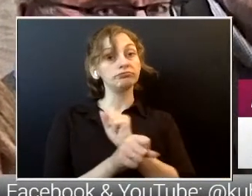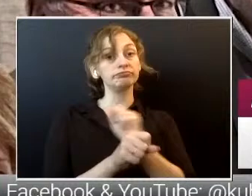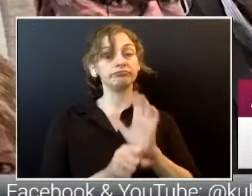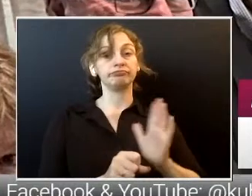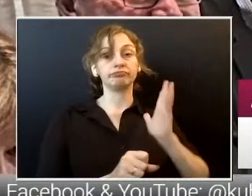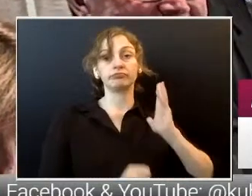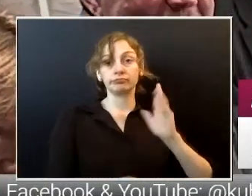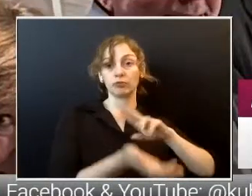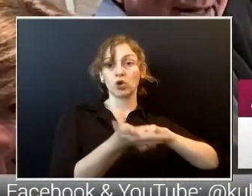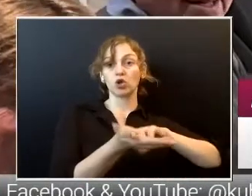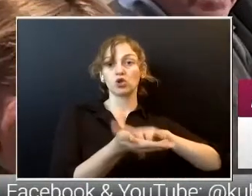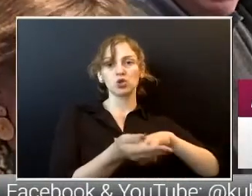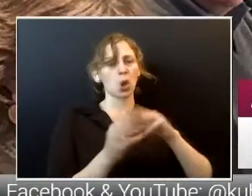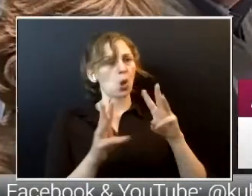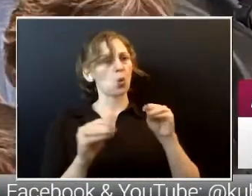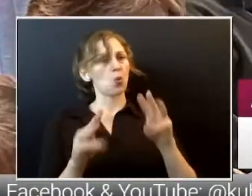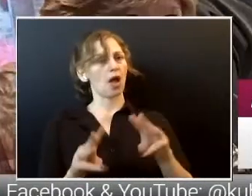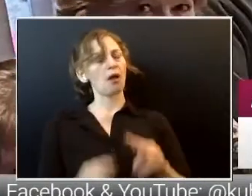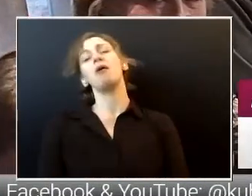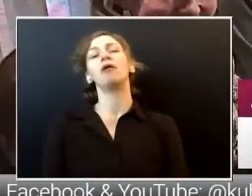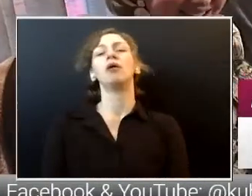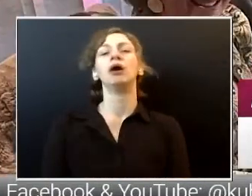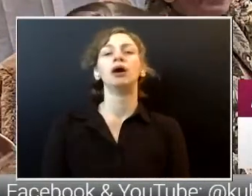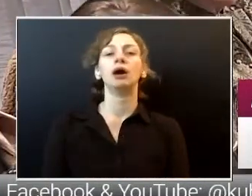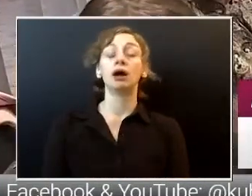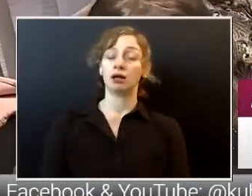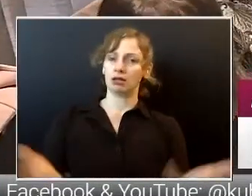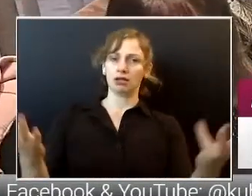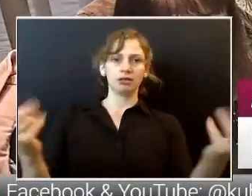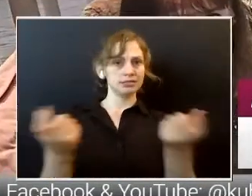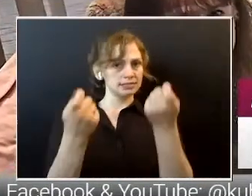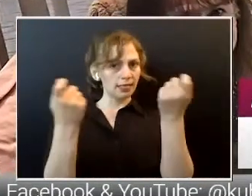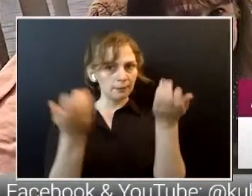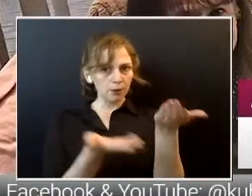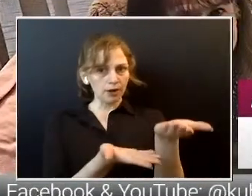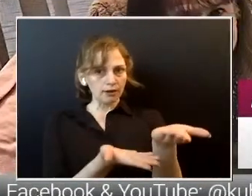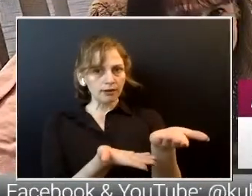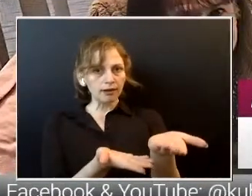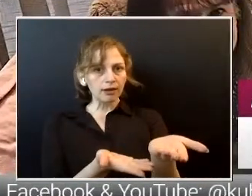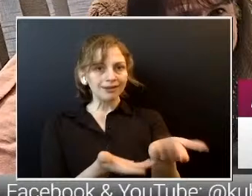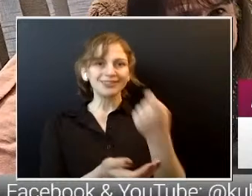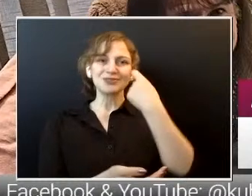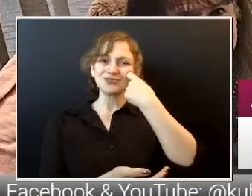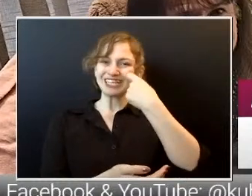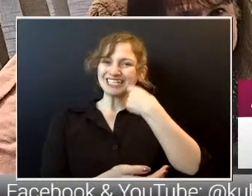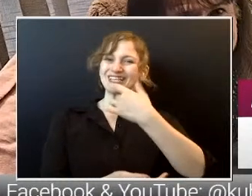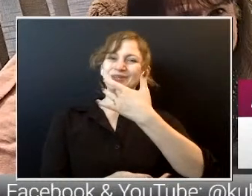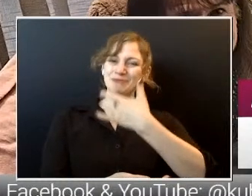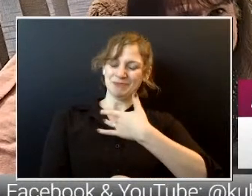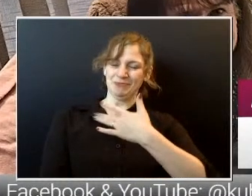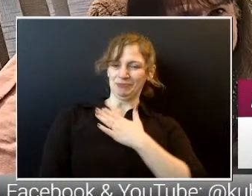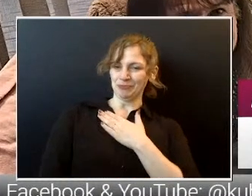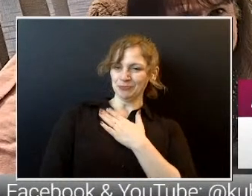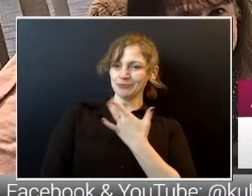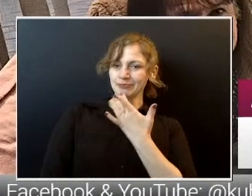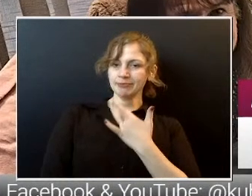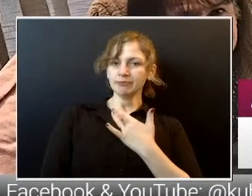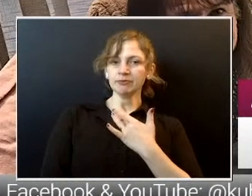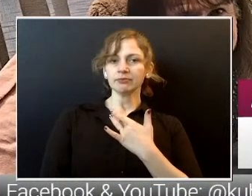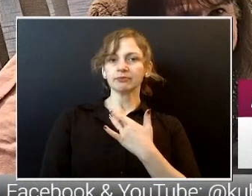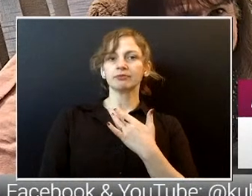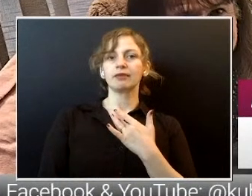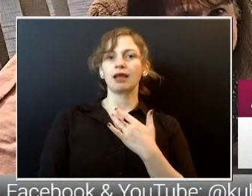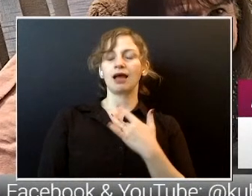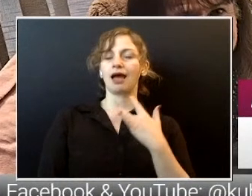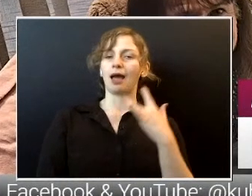year, nurse, business owner. And what are we celebrating here? So this is a recent birthday that I had, a milestone birthday. And can we ask